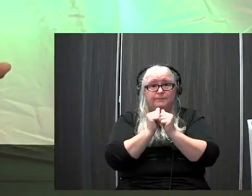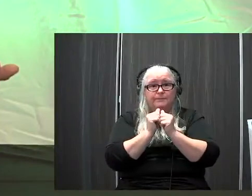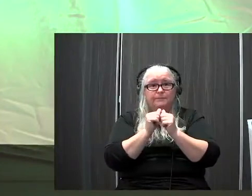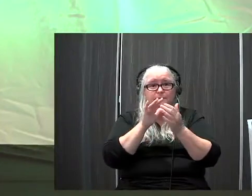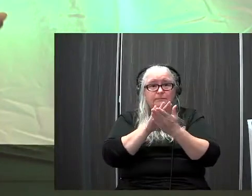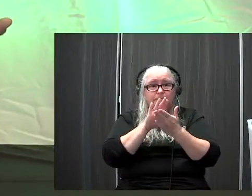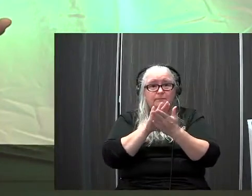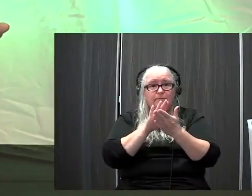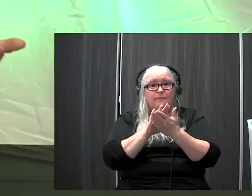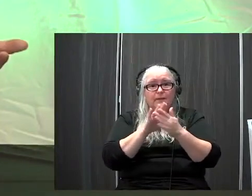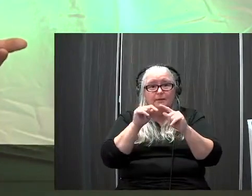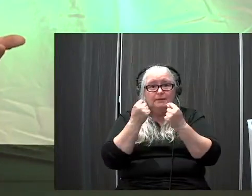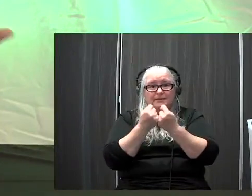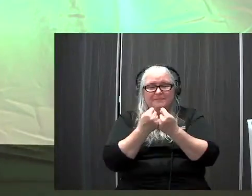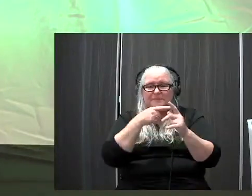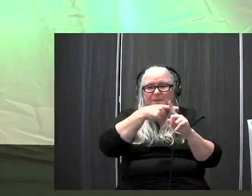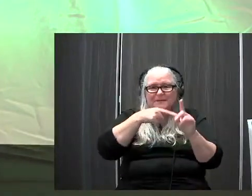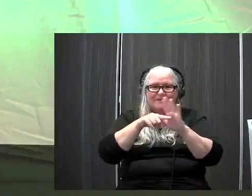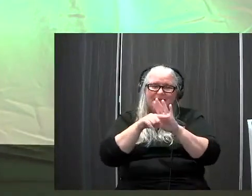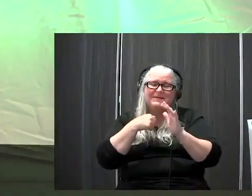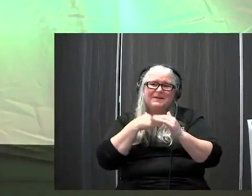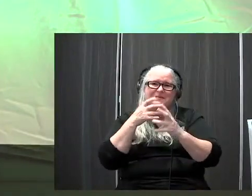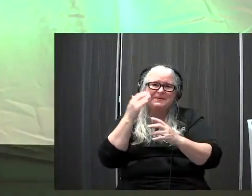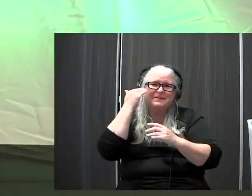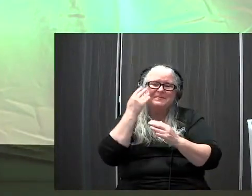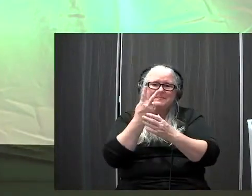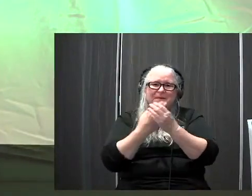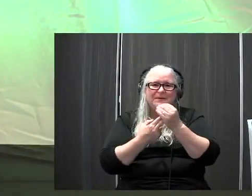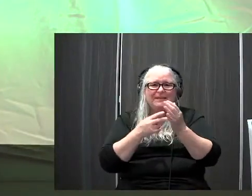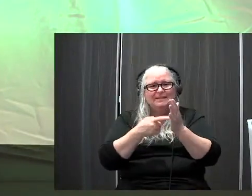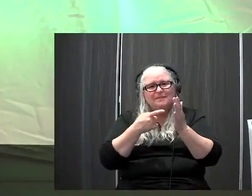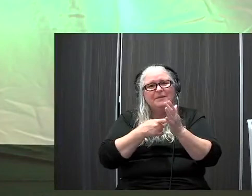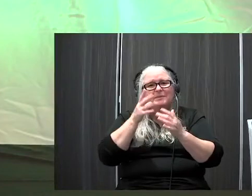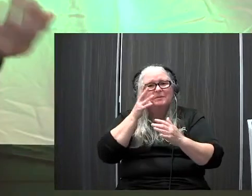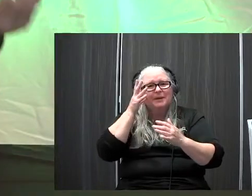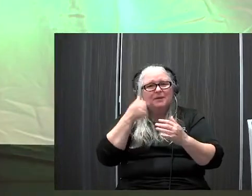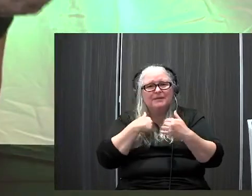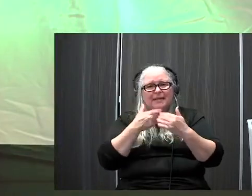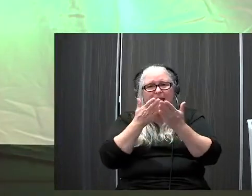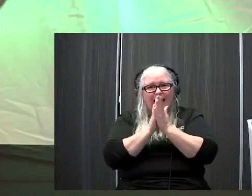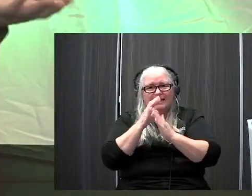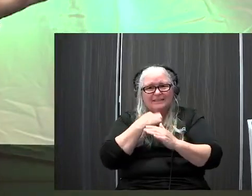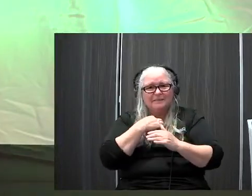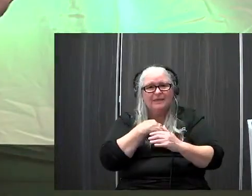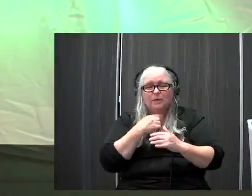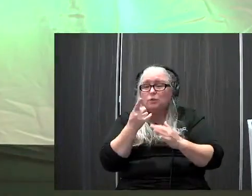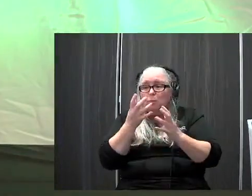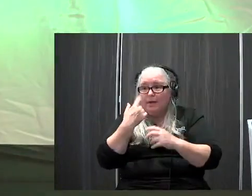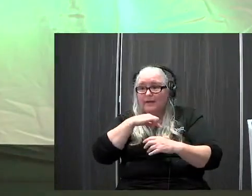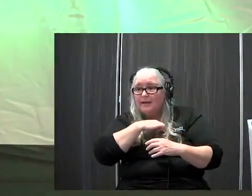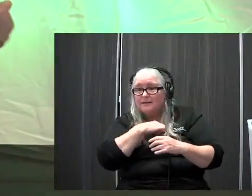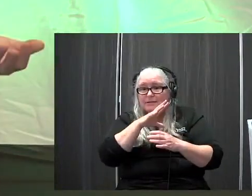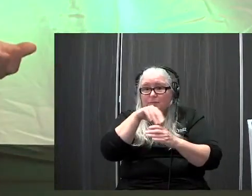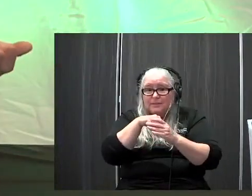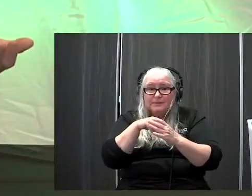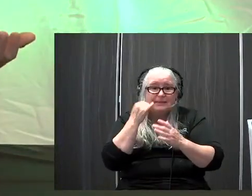or negative. I like to hear both. Some parents have asked me for my dissertation, do you want us to participate if we're happy